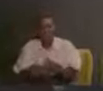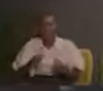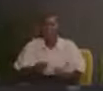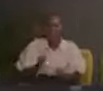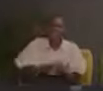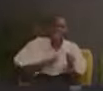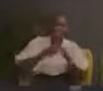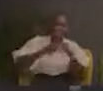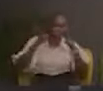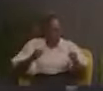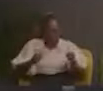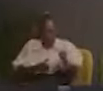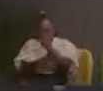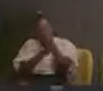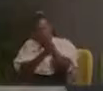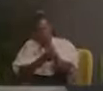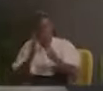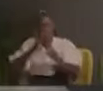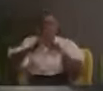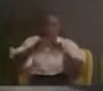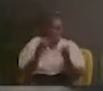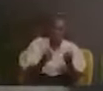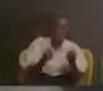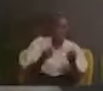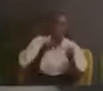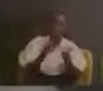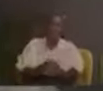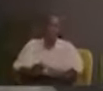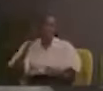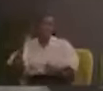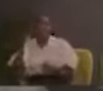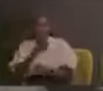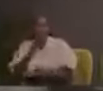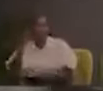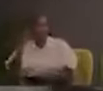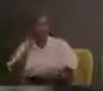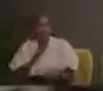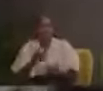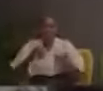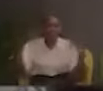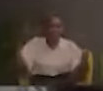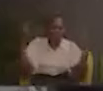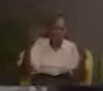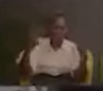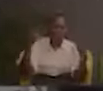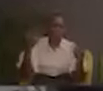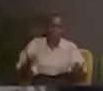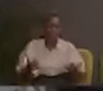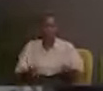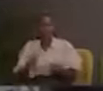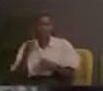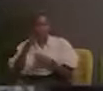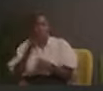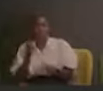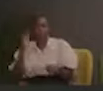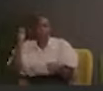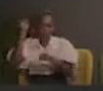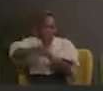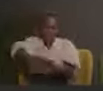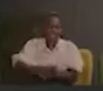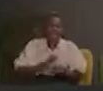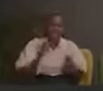Every stronghold shall be broken. You wear the victor's crown. You overcome. You